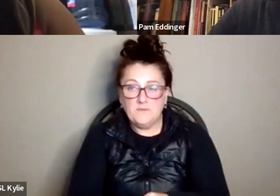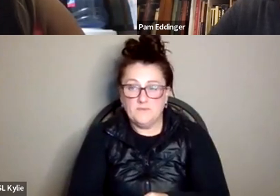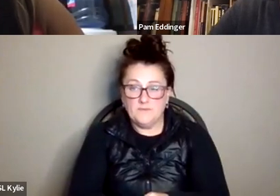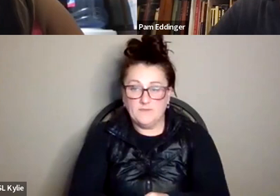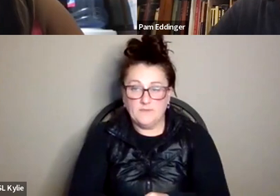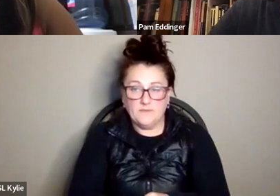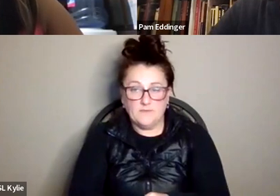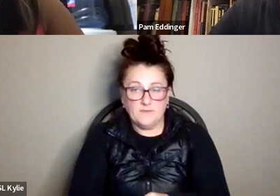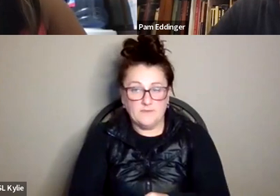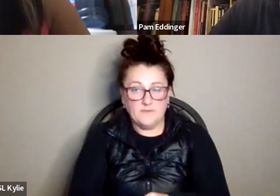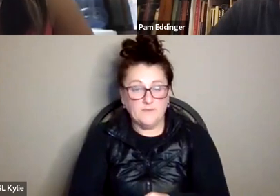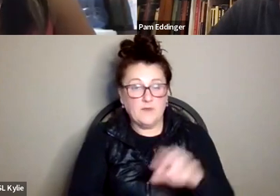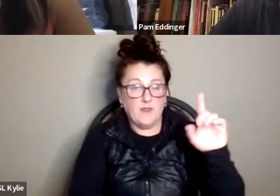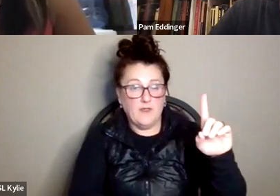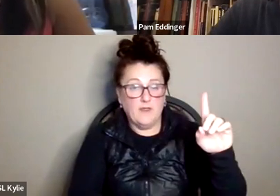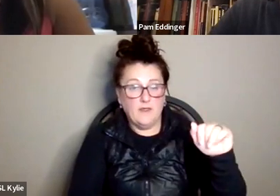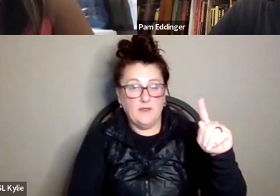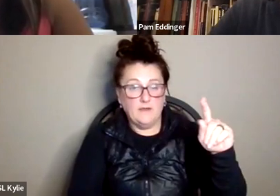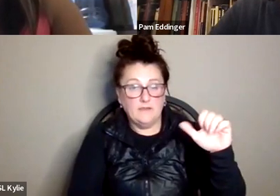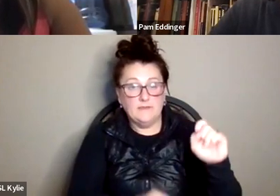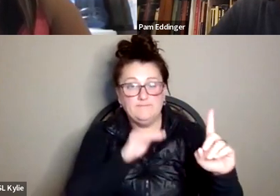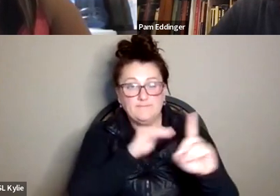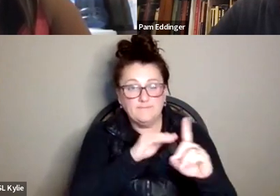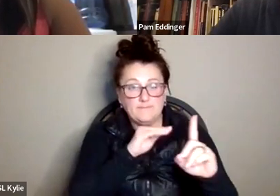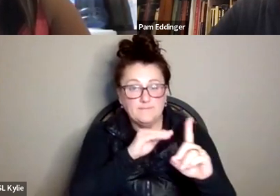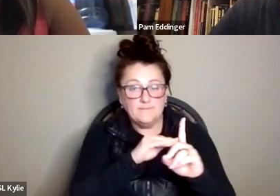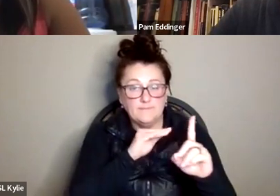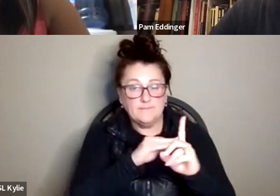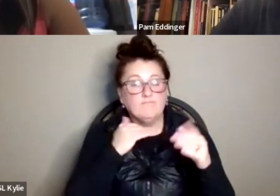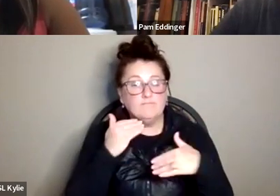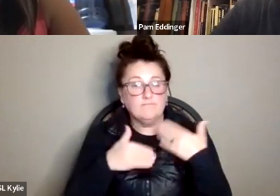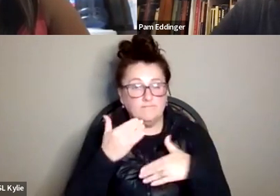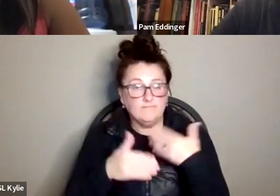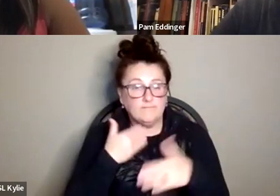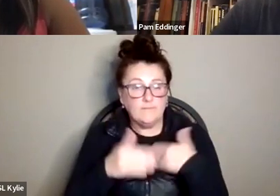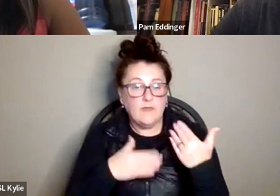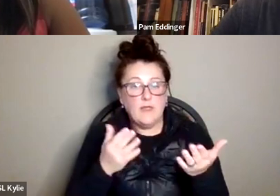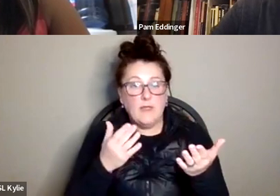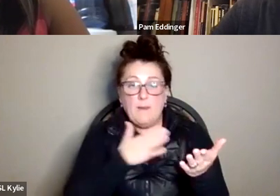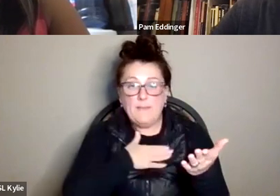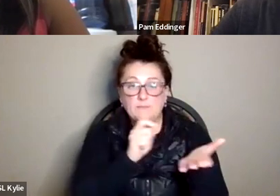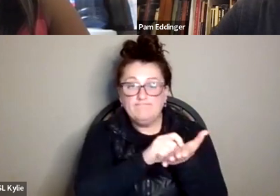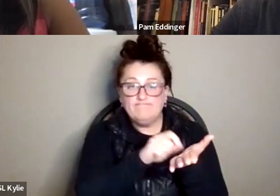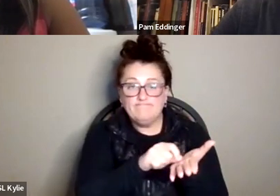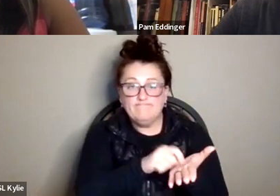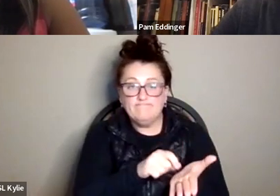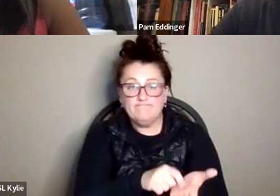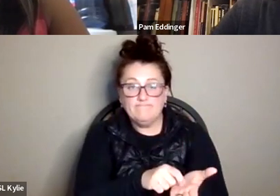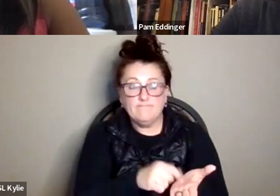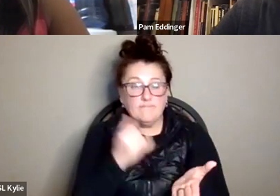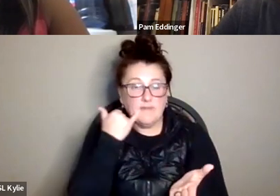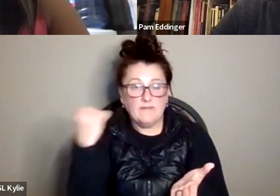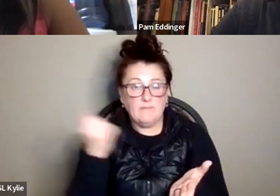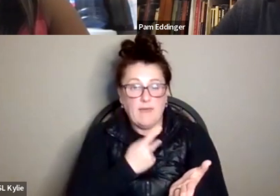So these dates will get prompted for you as we go on, but please make a note if you wish to come back